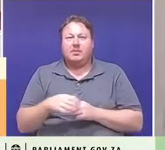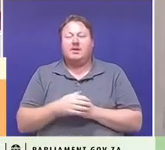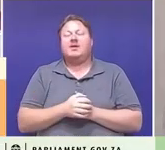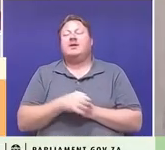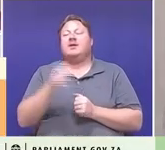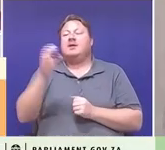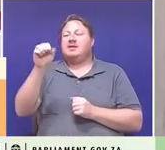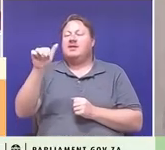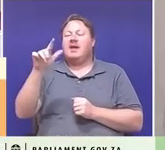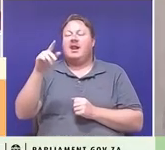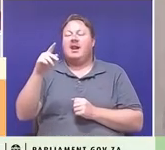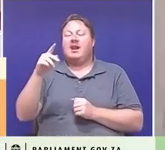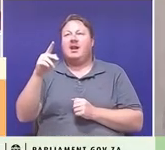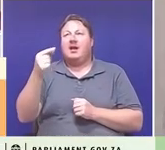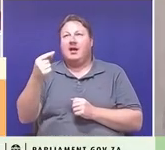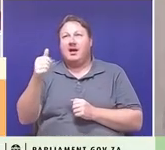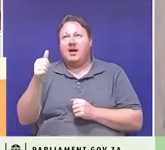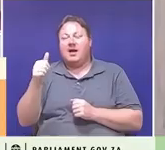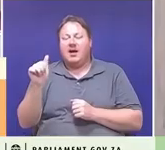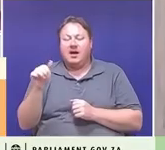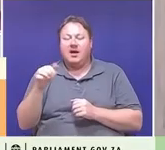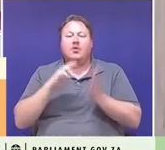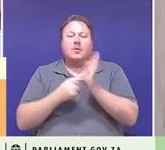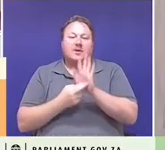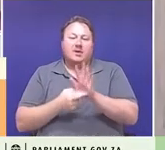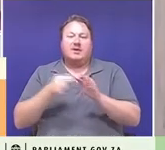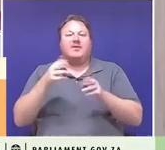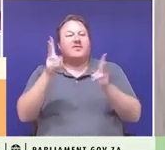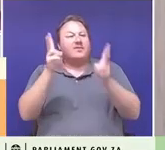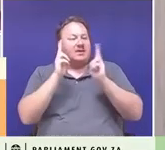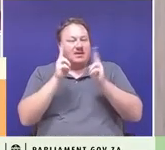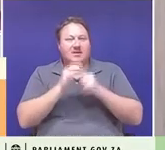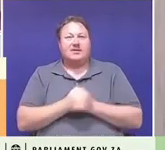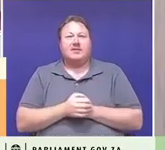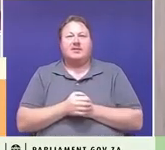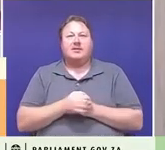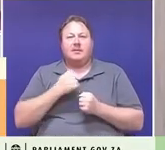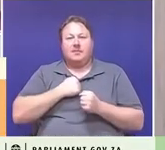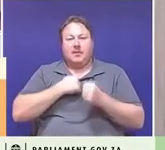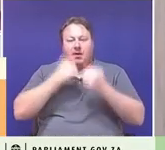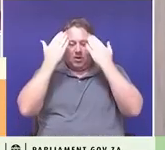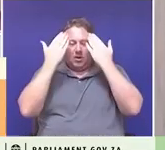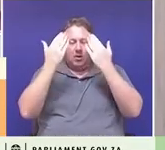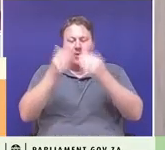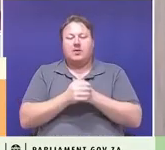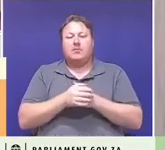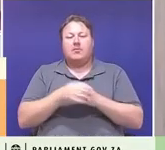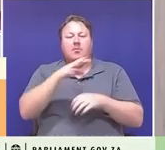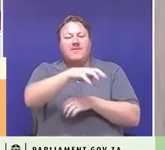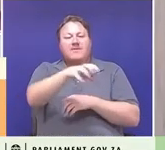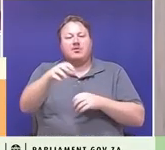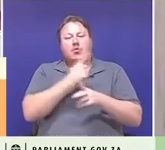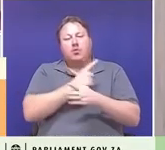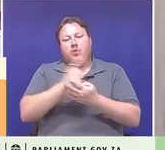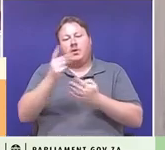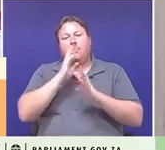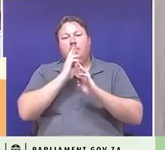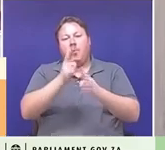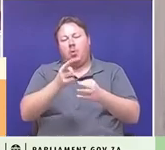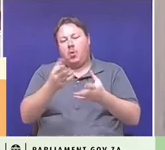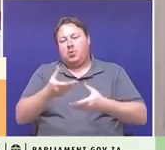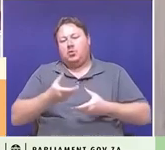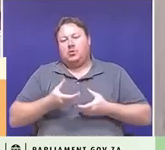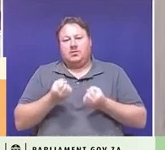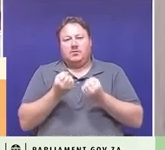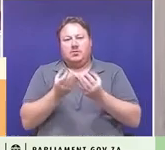guests. Honorable Members, I consider it an honor to be presenting the Provincial Week Report today.